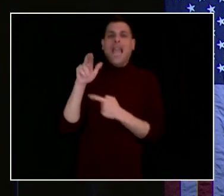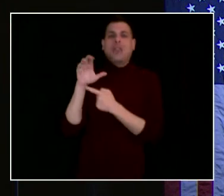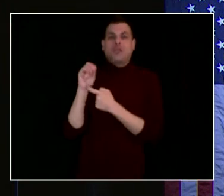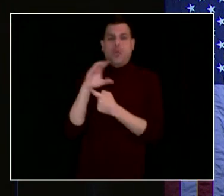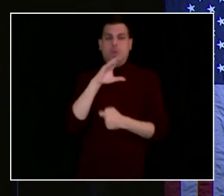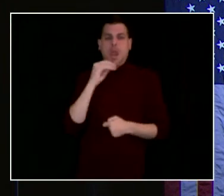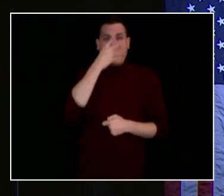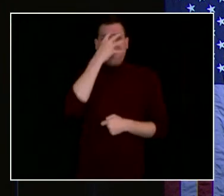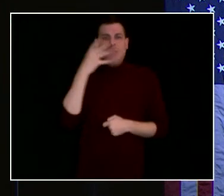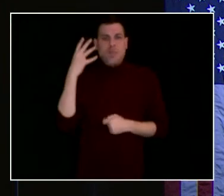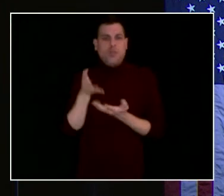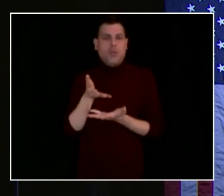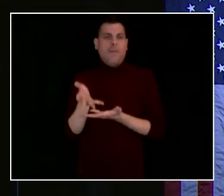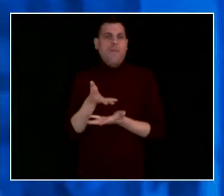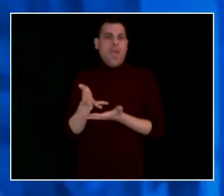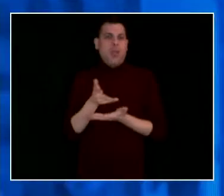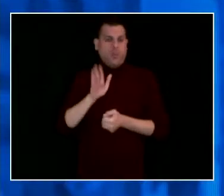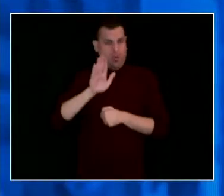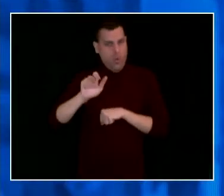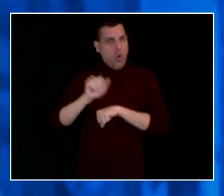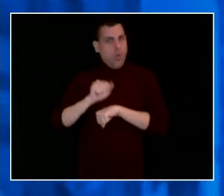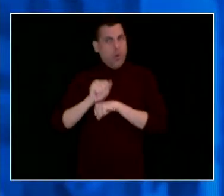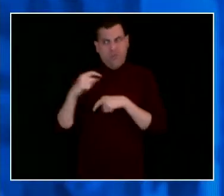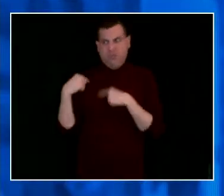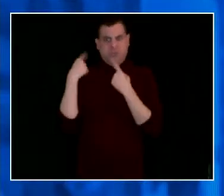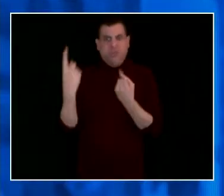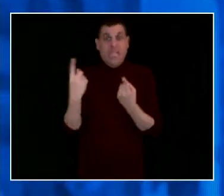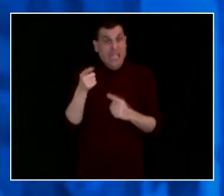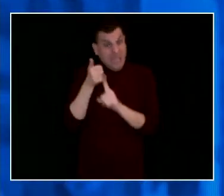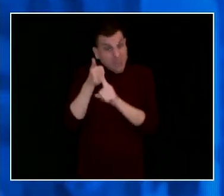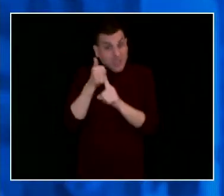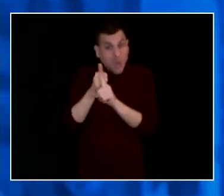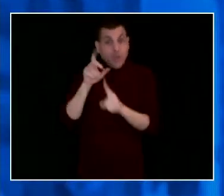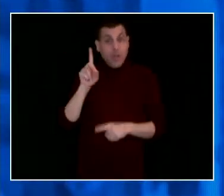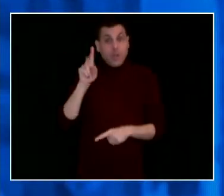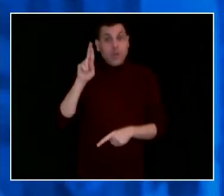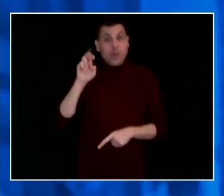for the work and commitment that he's doing. A dreamer that's now making